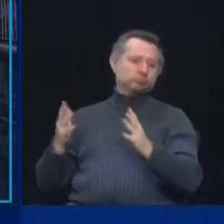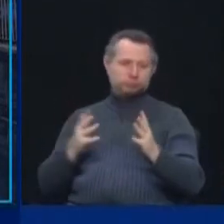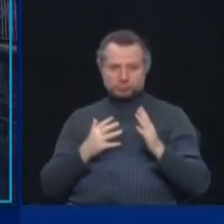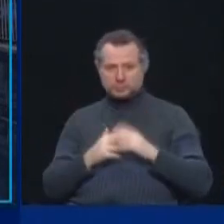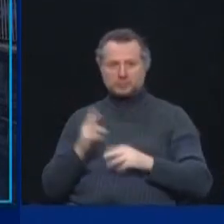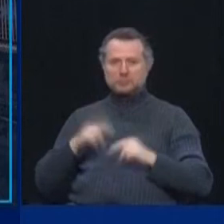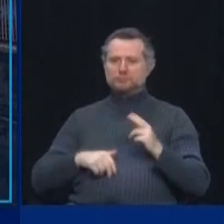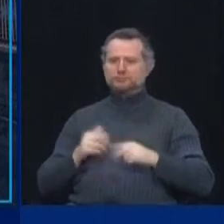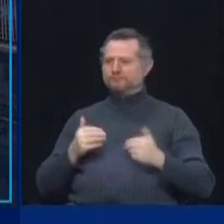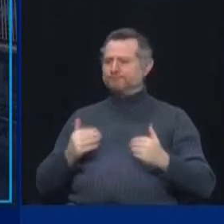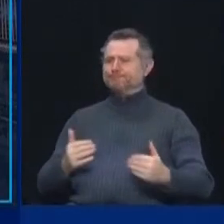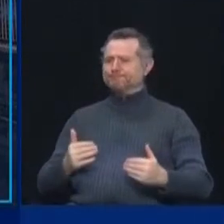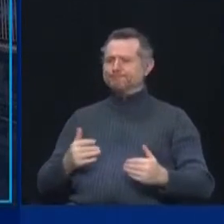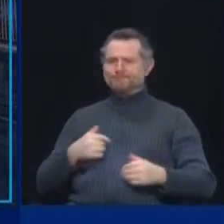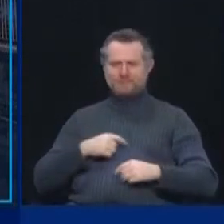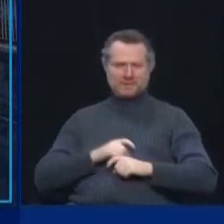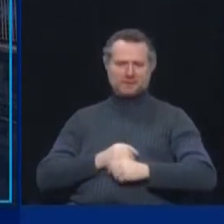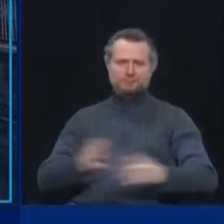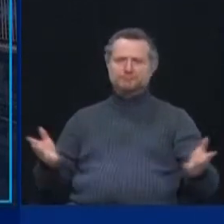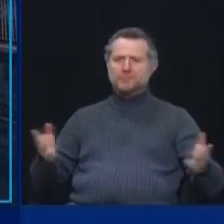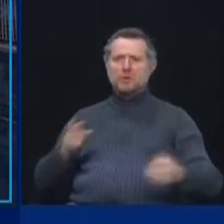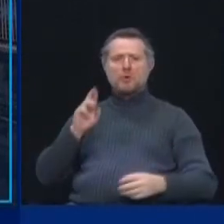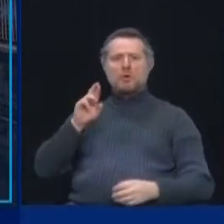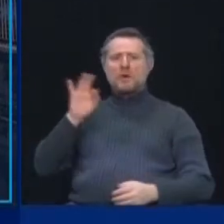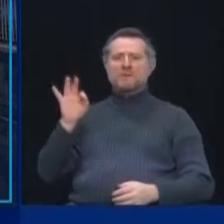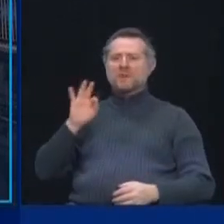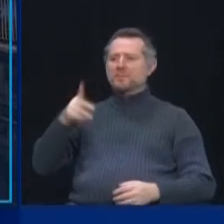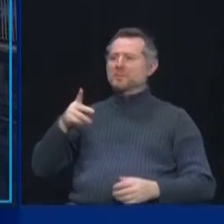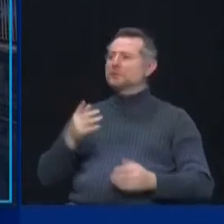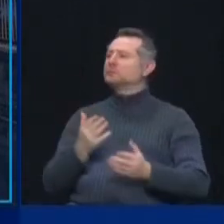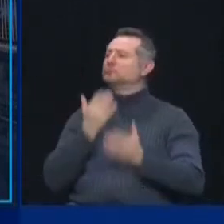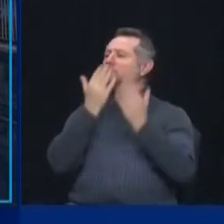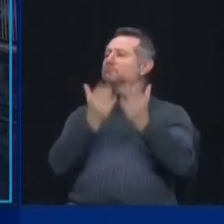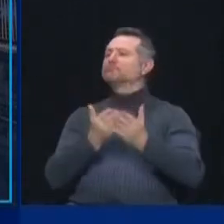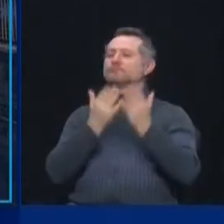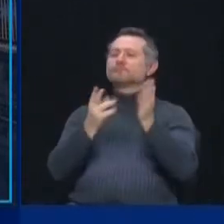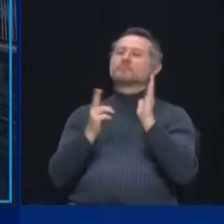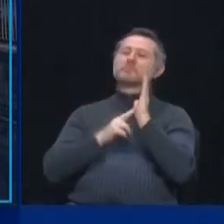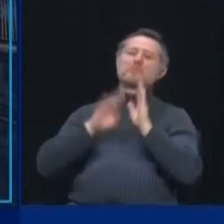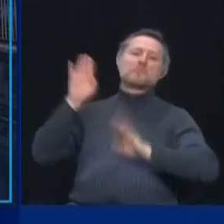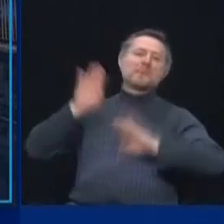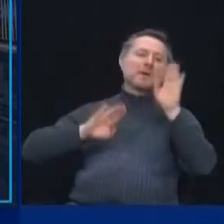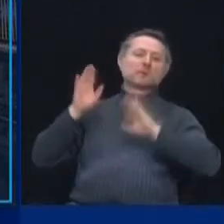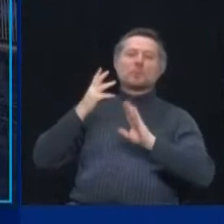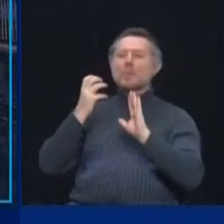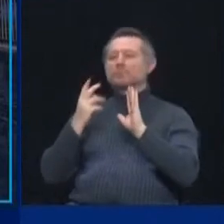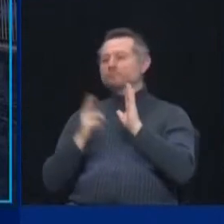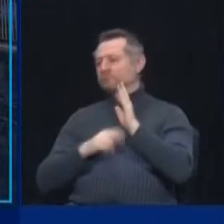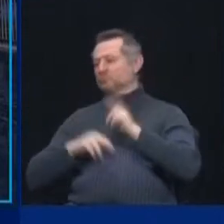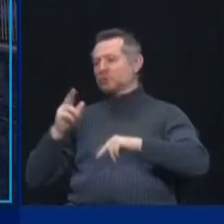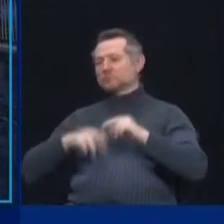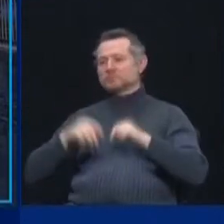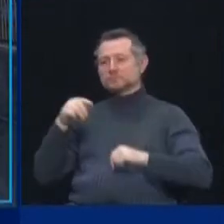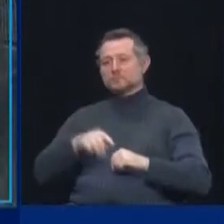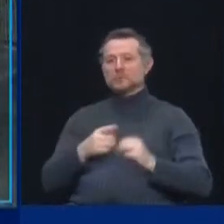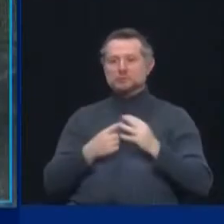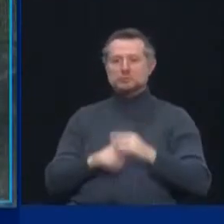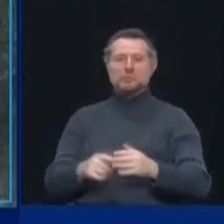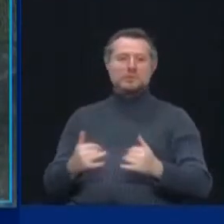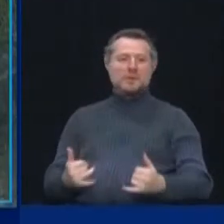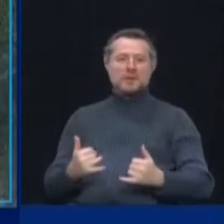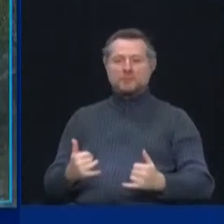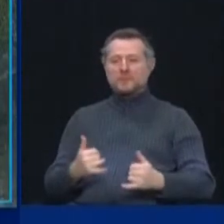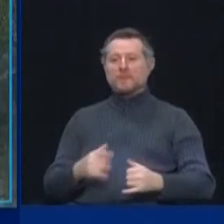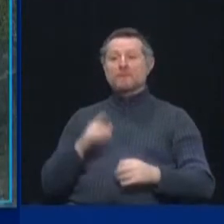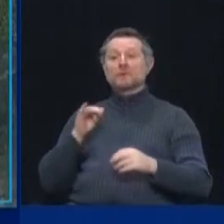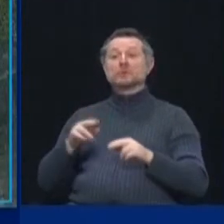We're going to reissue the RFP for construction, and we're going to do it now. The train is